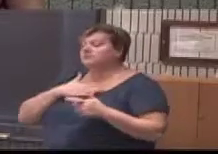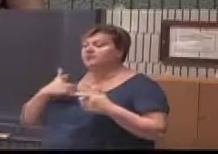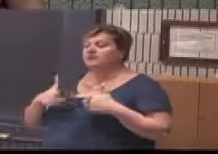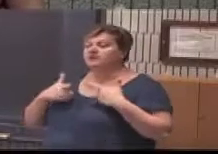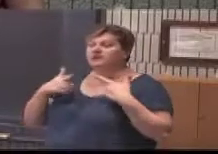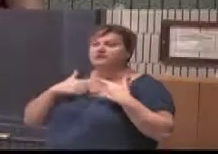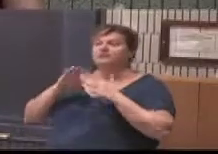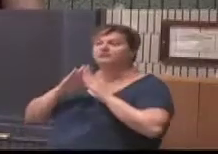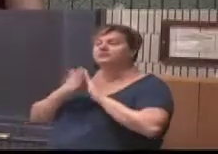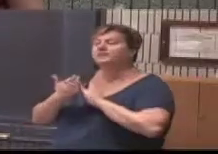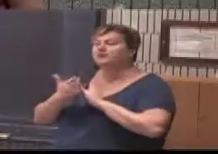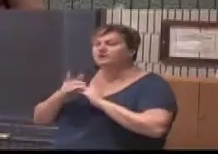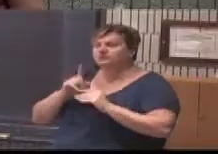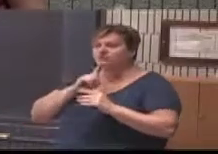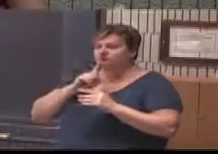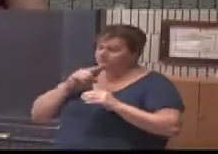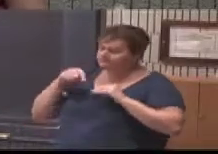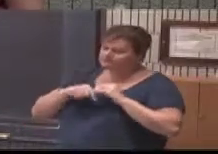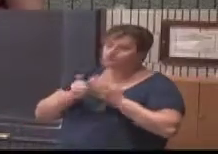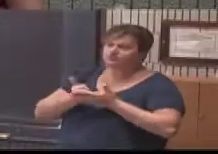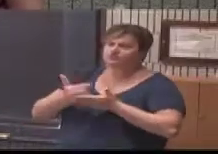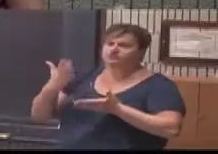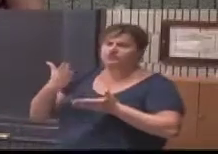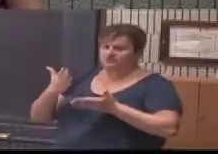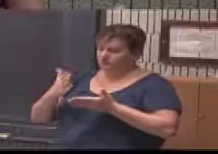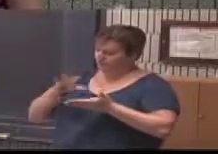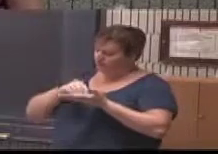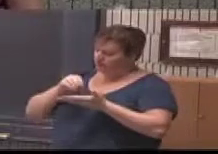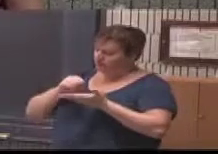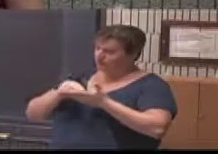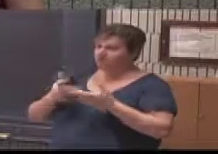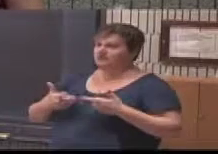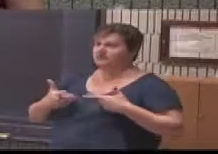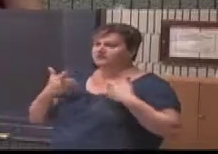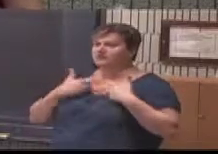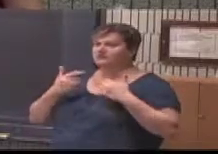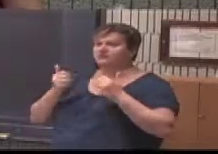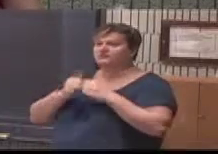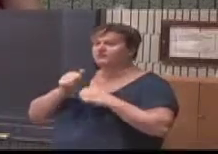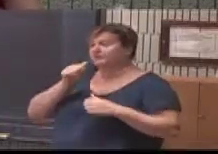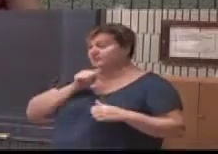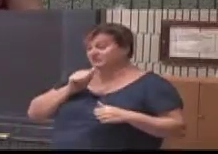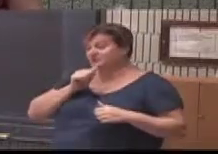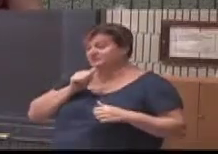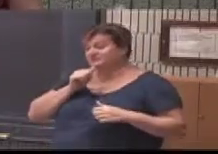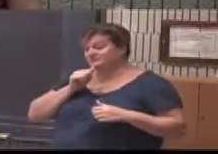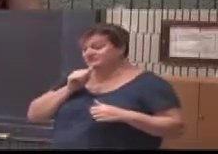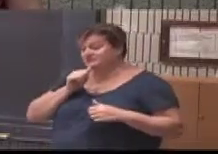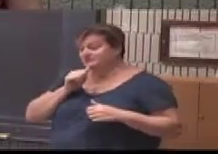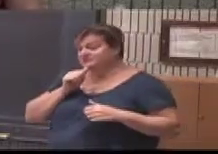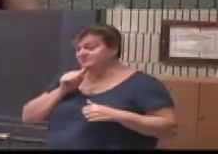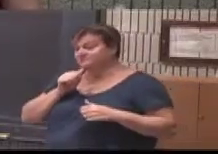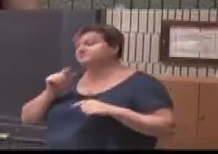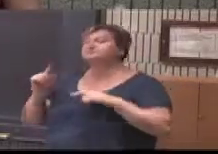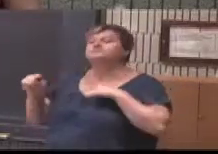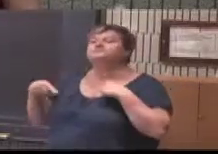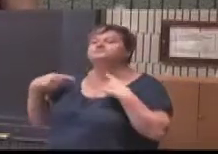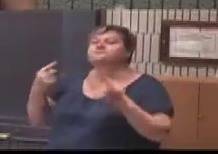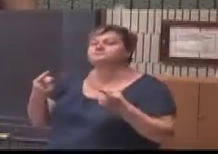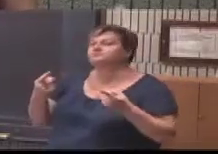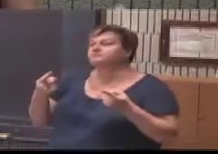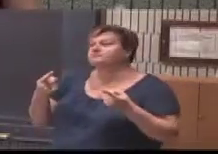really become richer by learning to live with patience, which I haven't really been known to have.